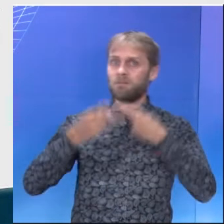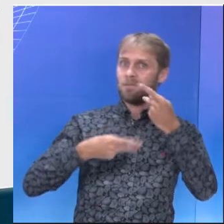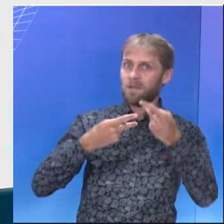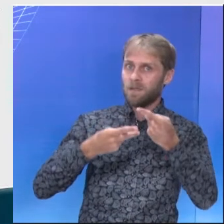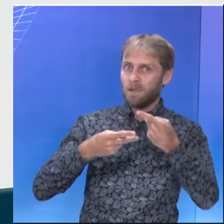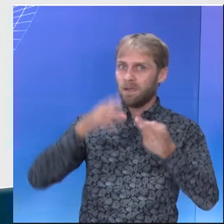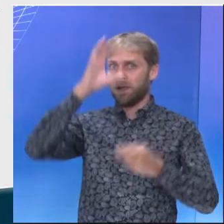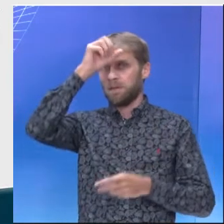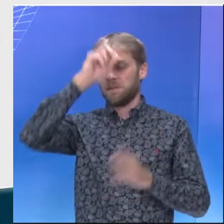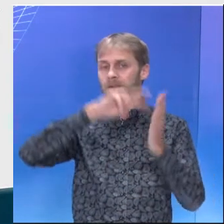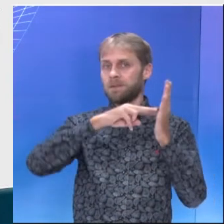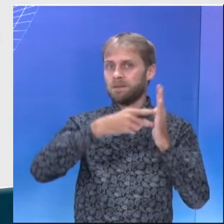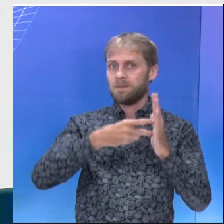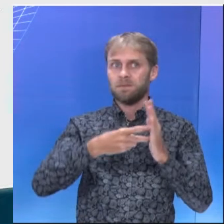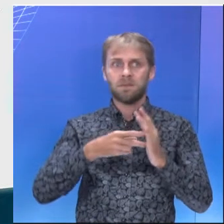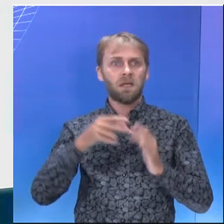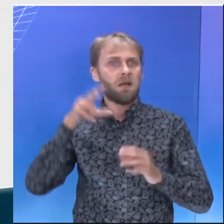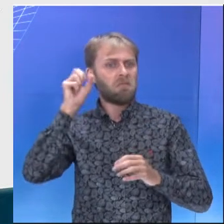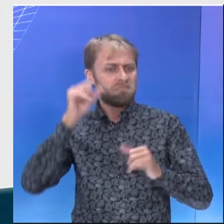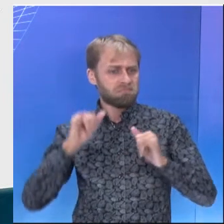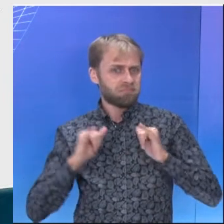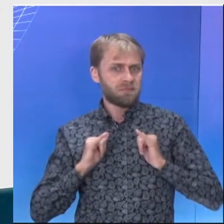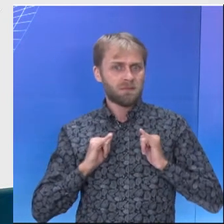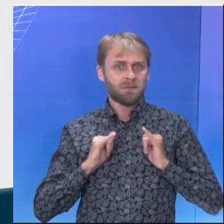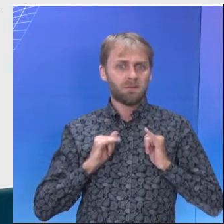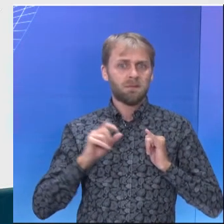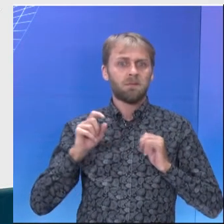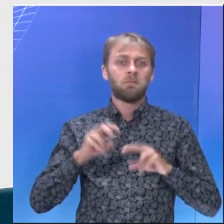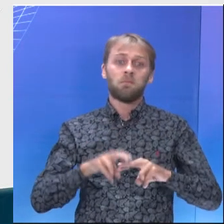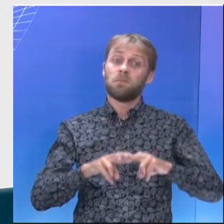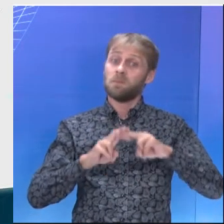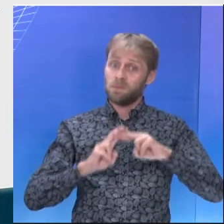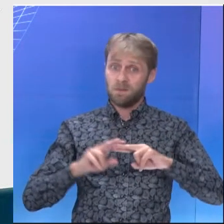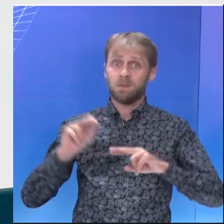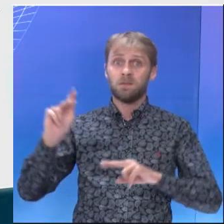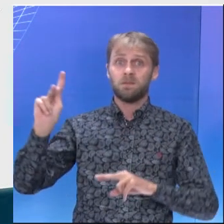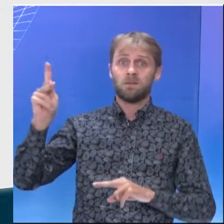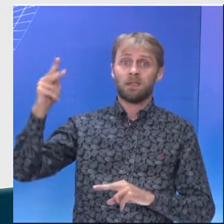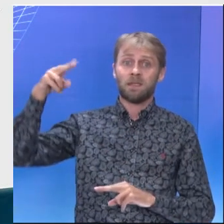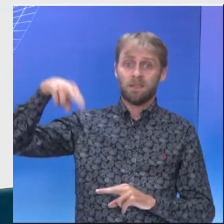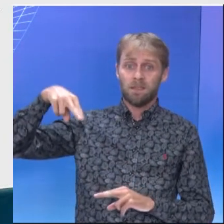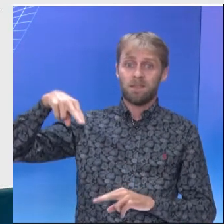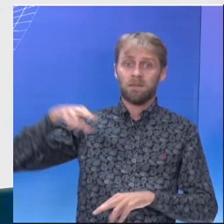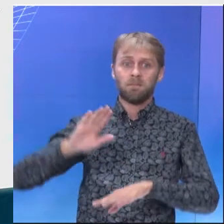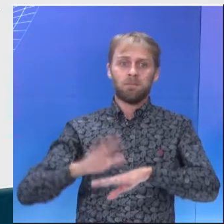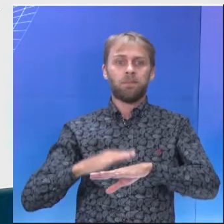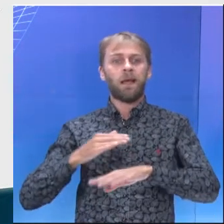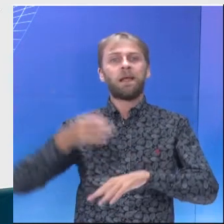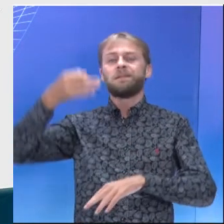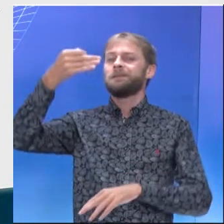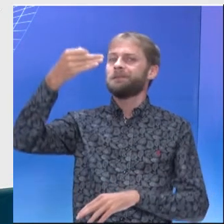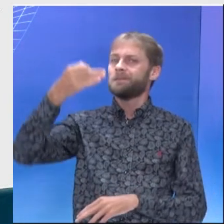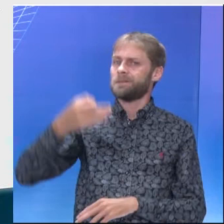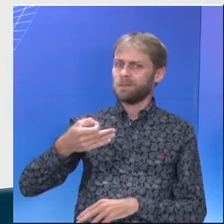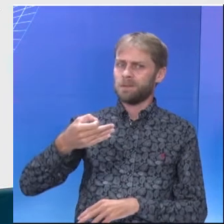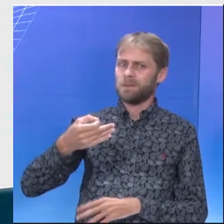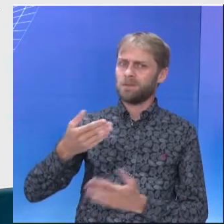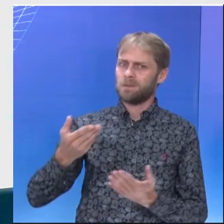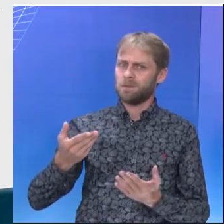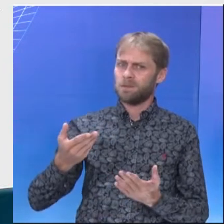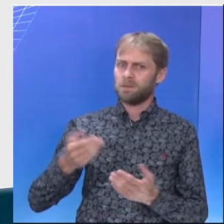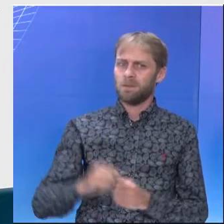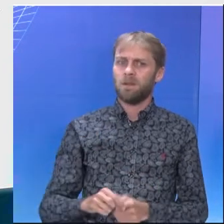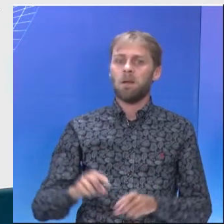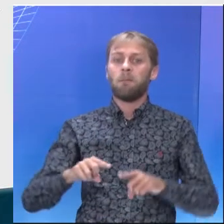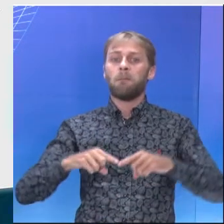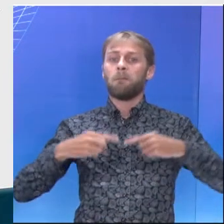listening, then Khan Academy is way more efficient than class lecturing. Khan Academy does it better. Olha o